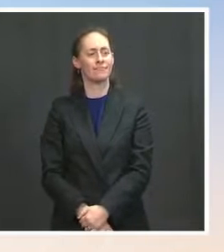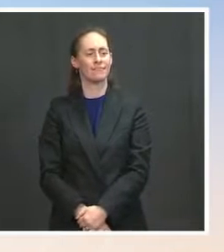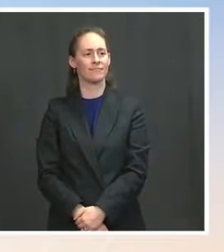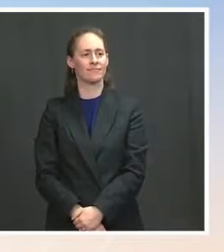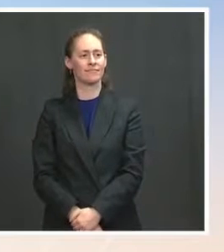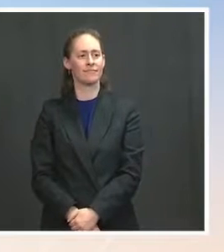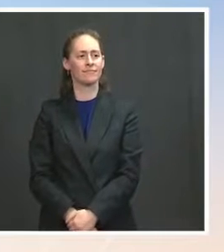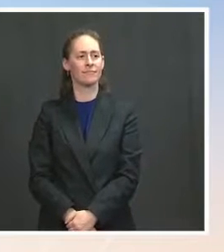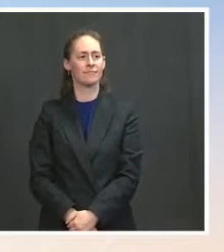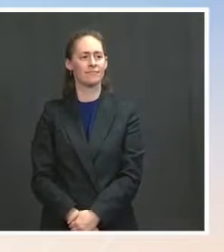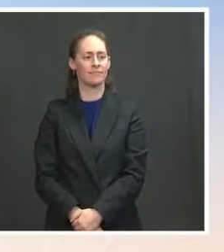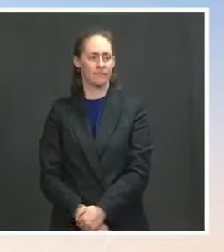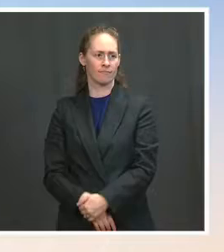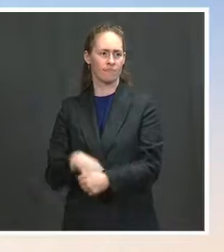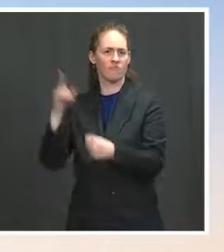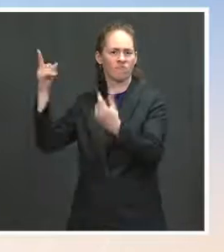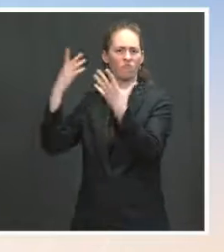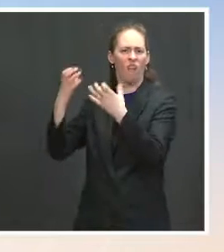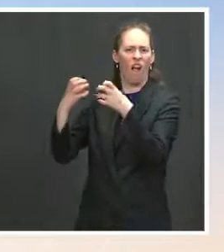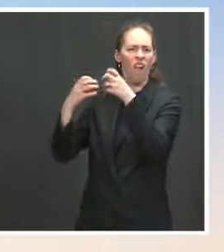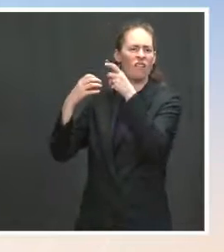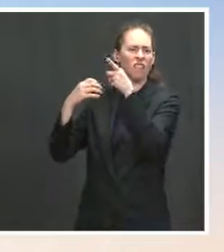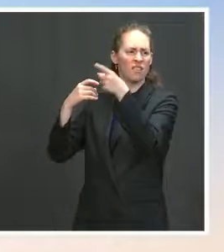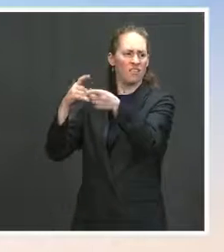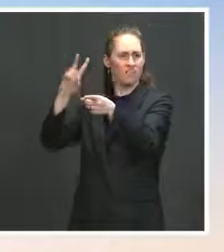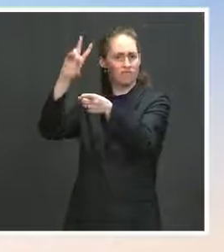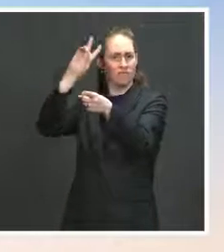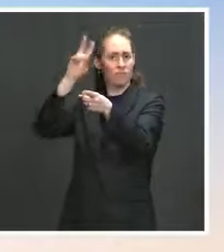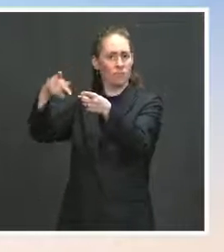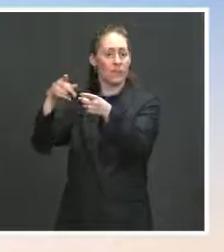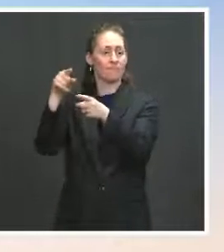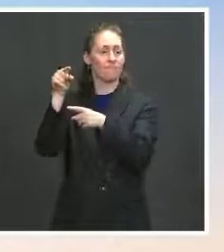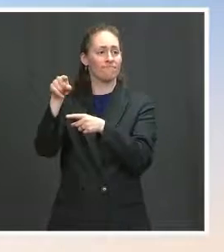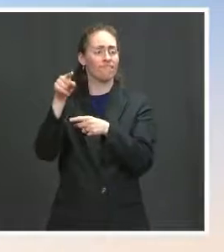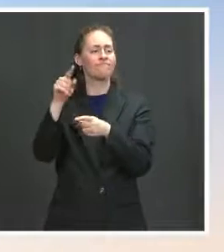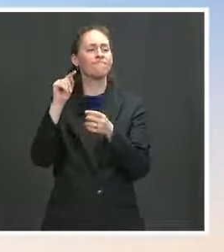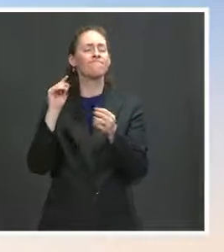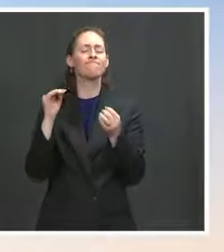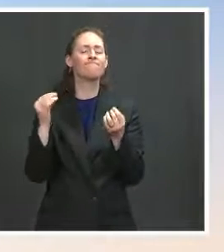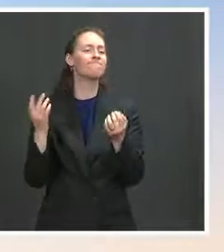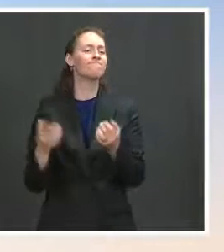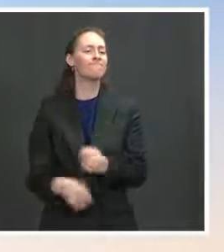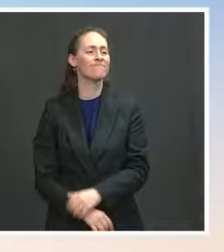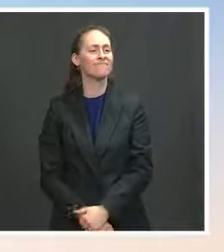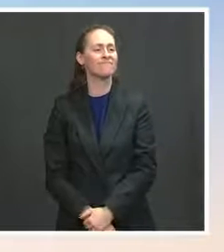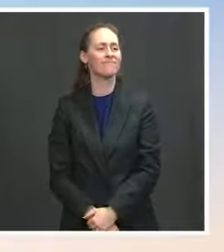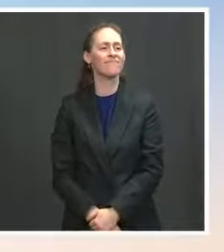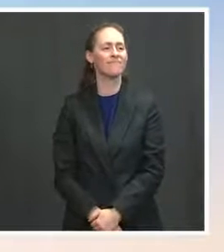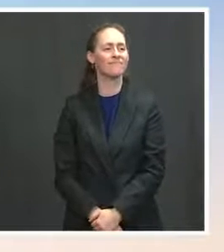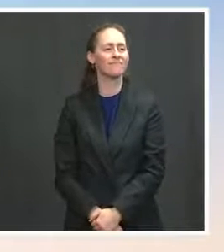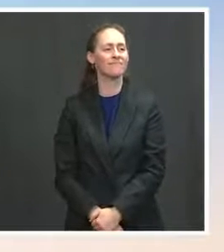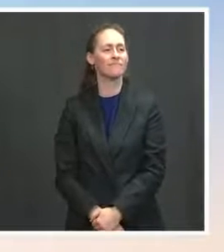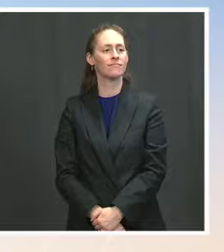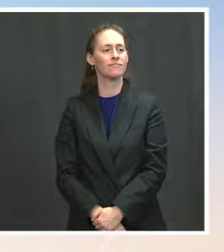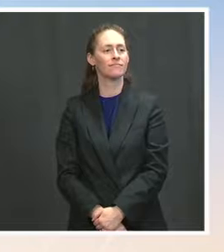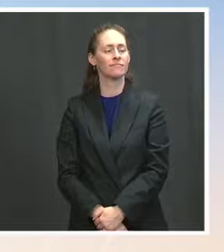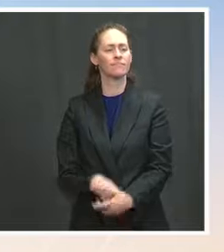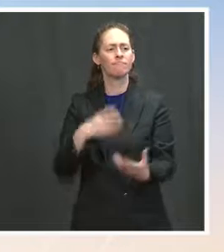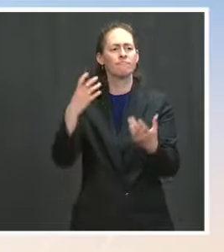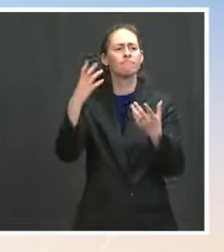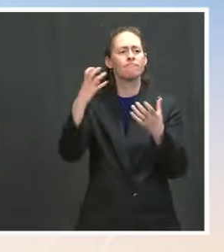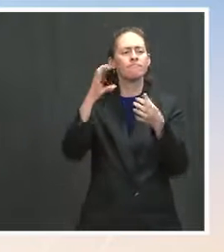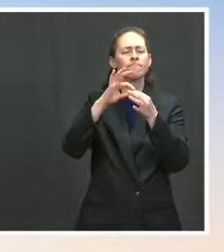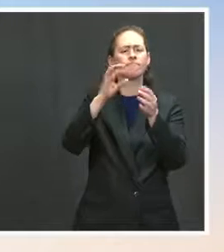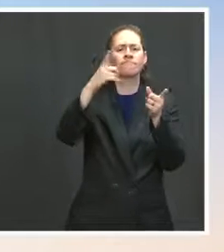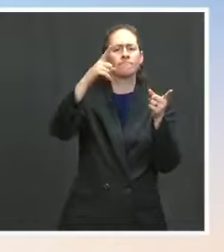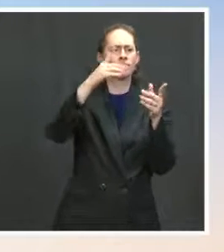not at least very difficult to wrap your head around, time-consuming issues in American politics, immigration in the Northern